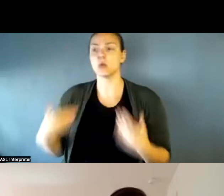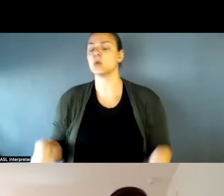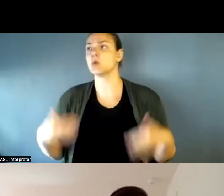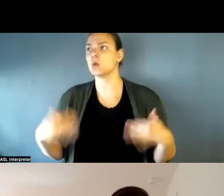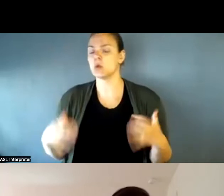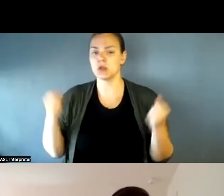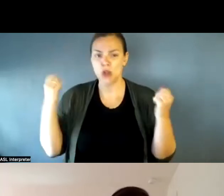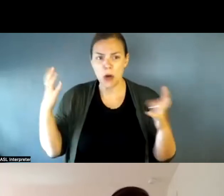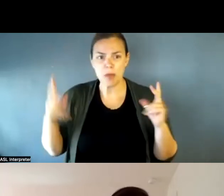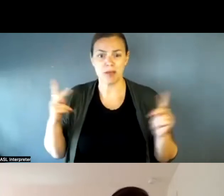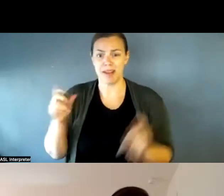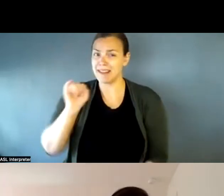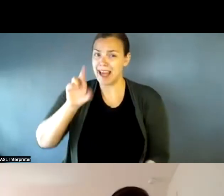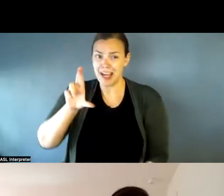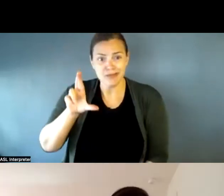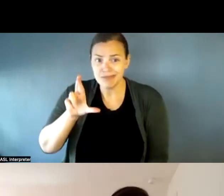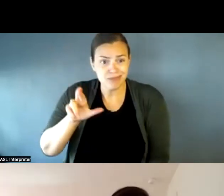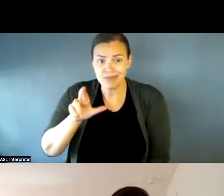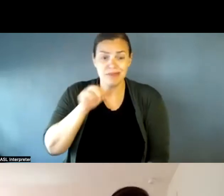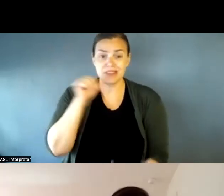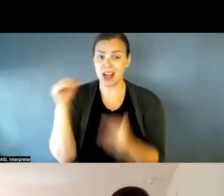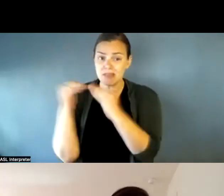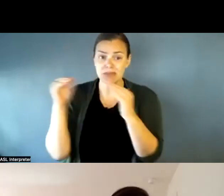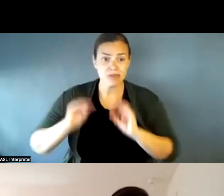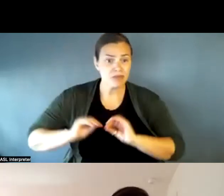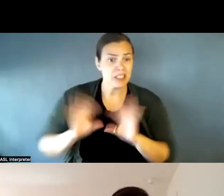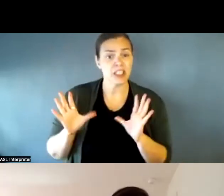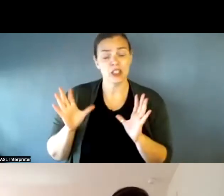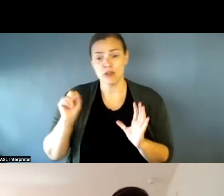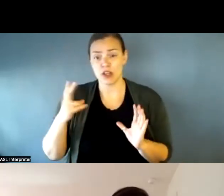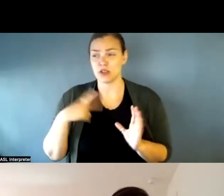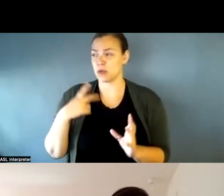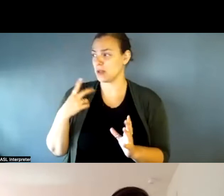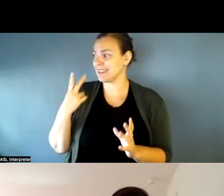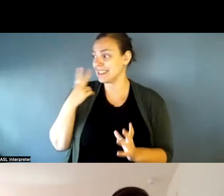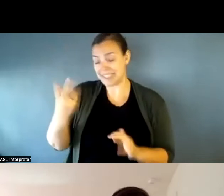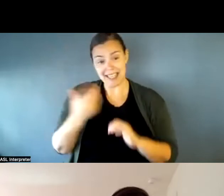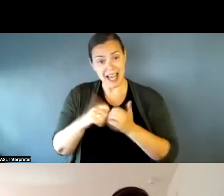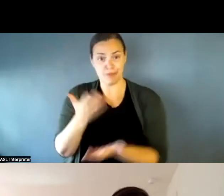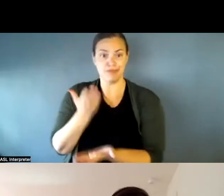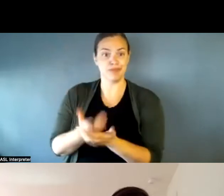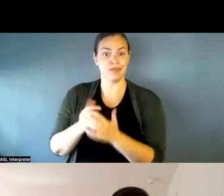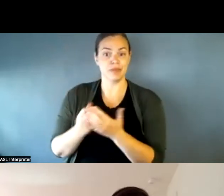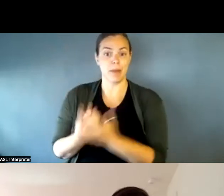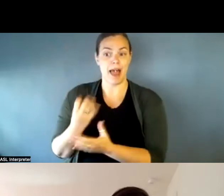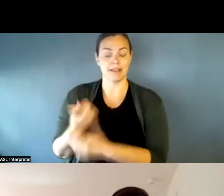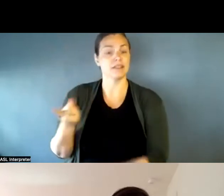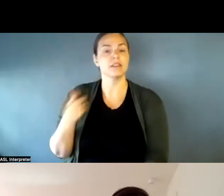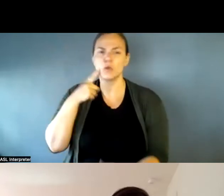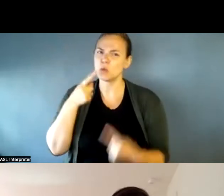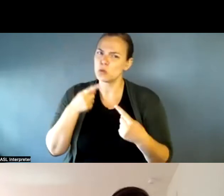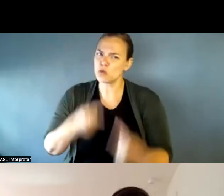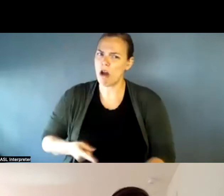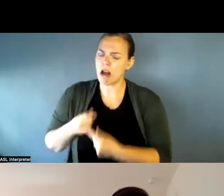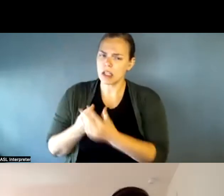air isn't as fresh and clear. You can see it in the vegetation, how it's struggling. And